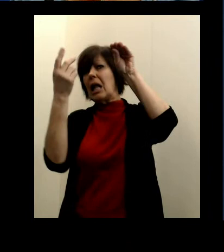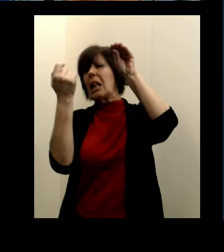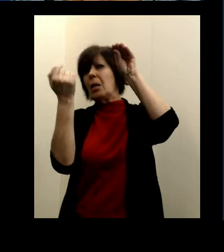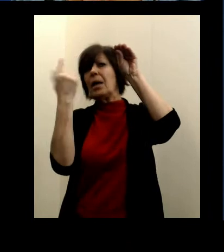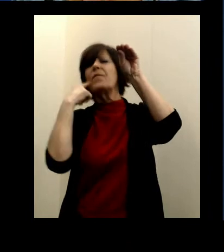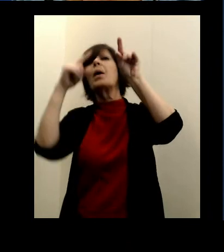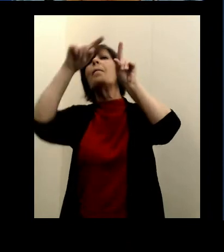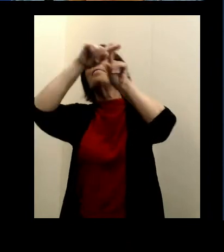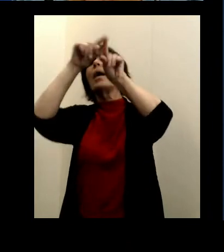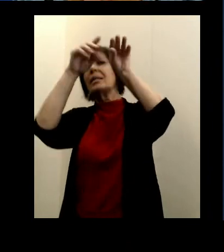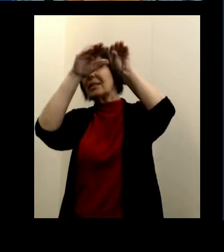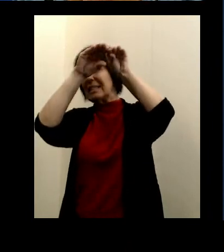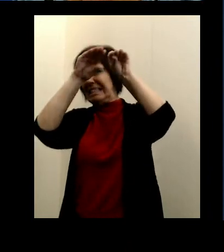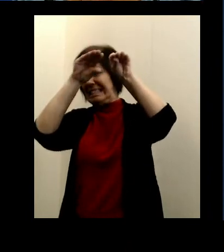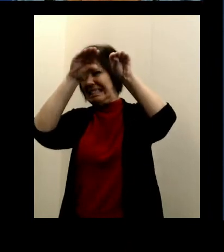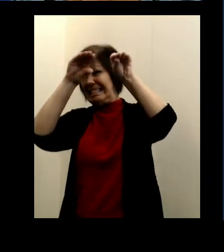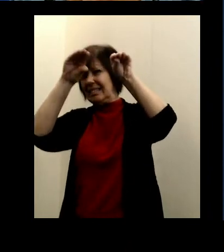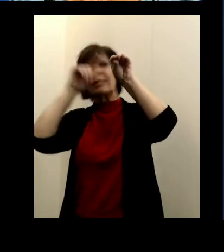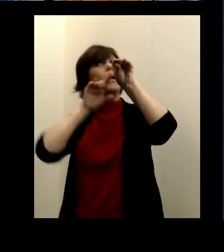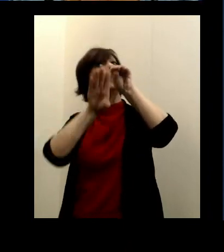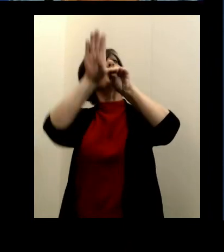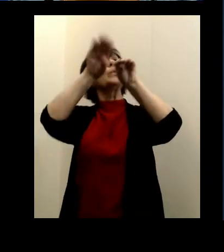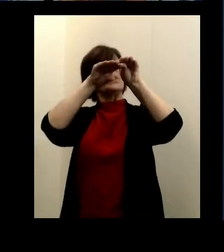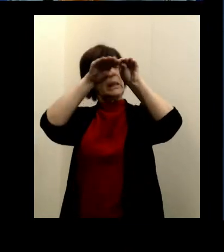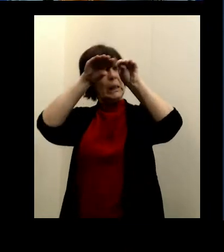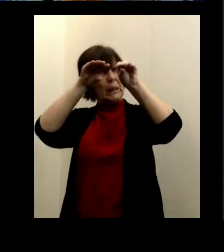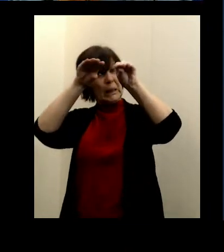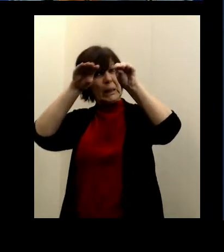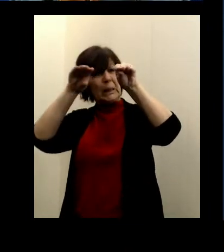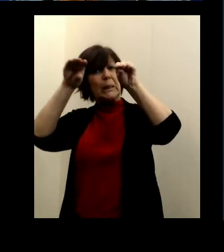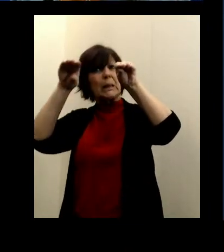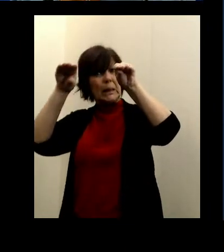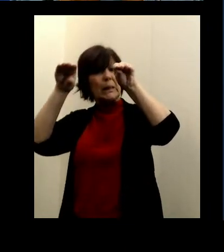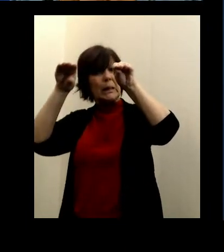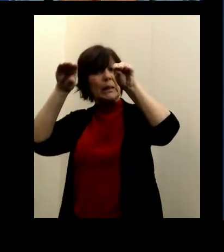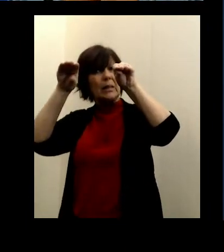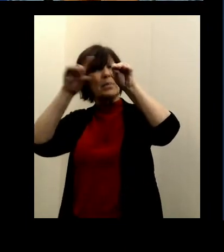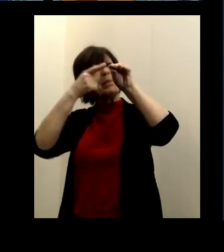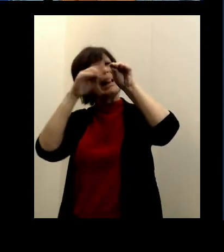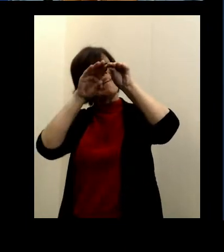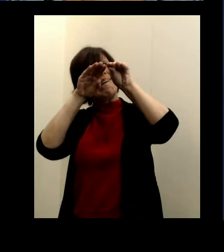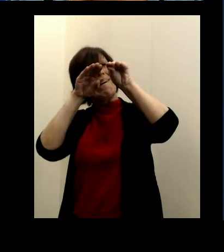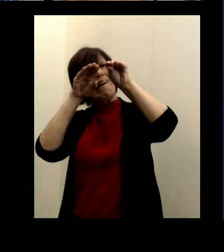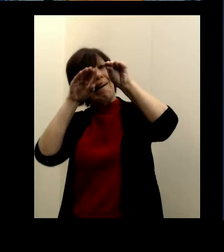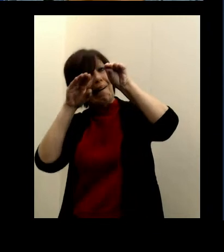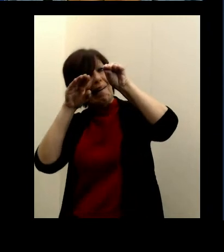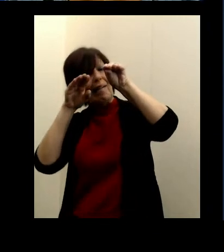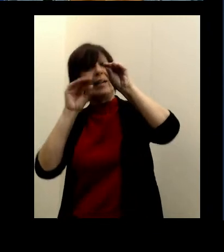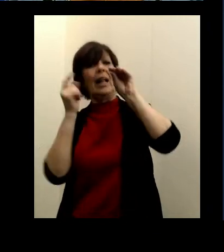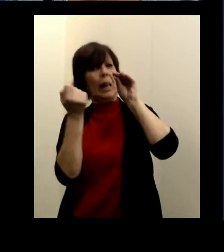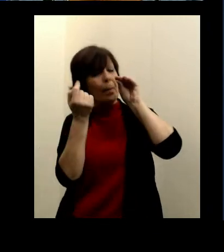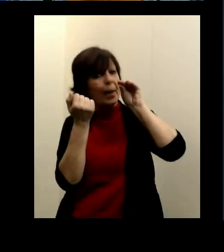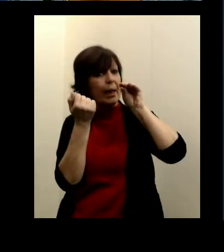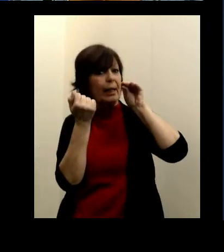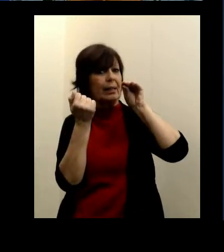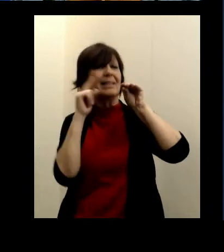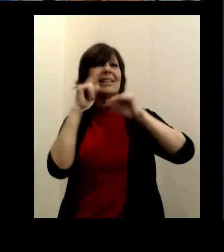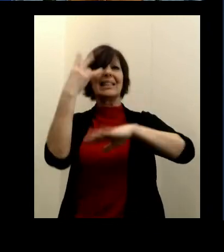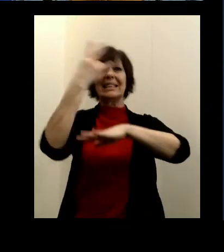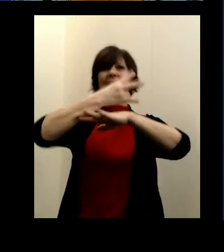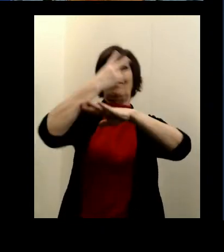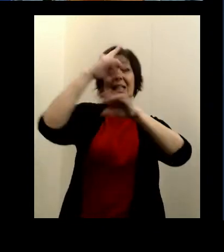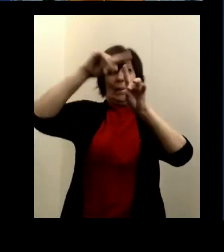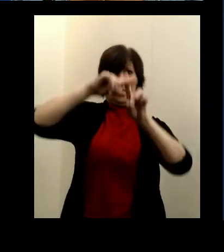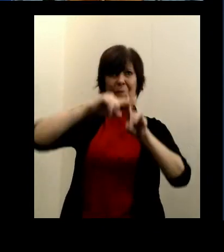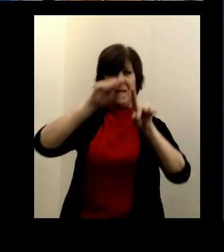rate of COVID-19 in the community, where we've had more of a stable and even a slight decline in this 7-day positivity